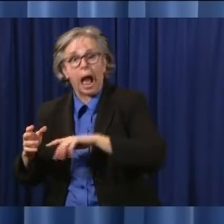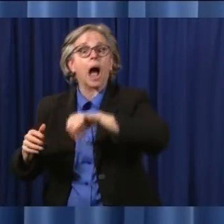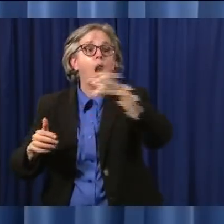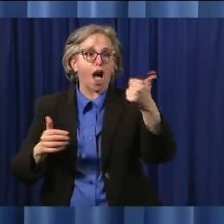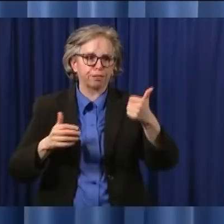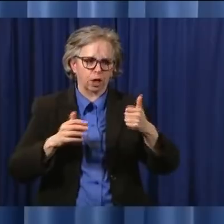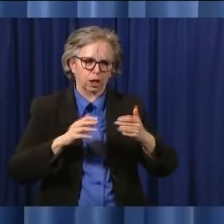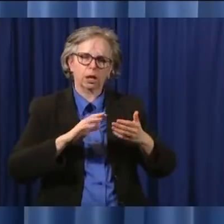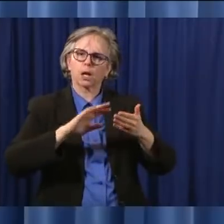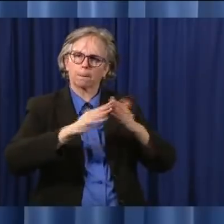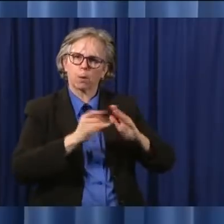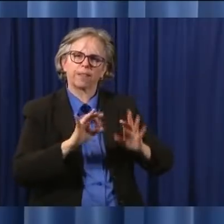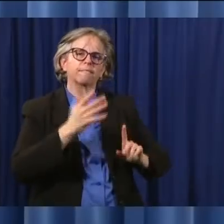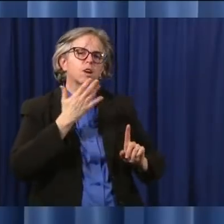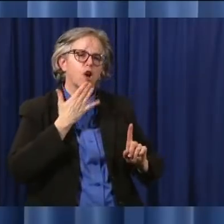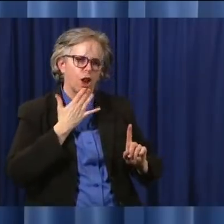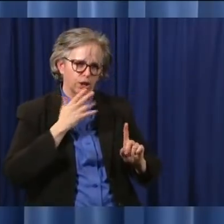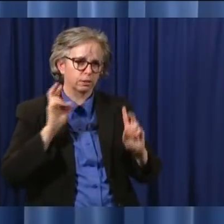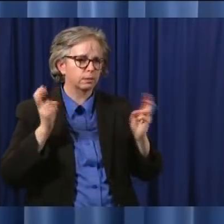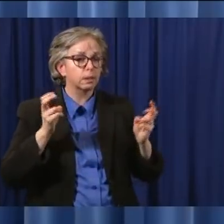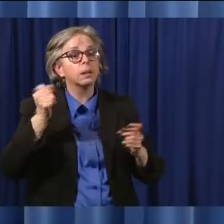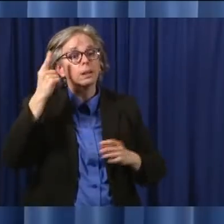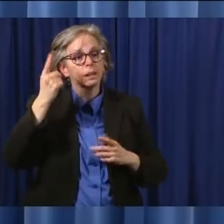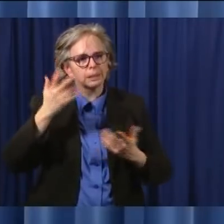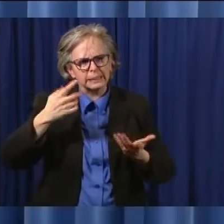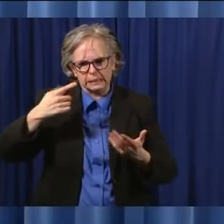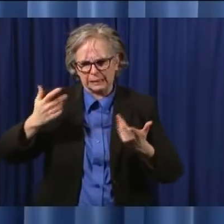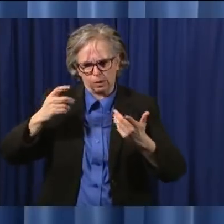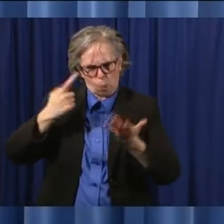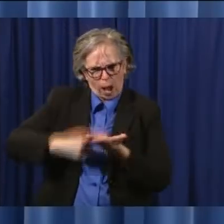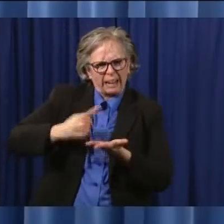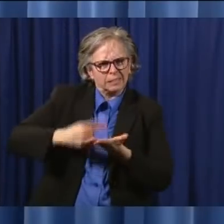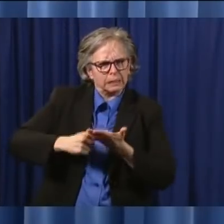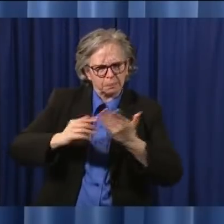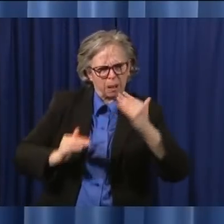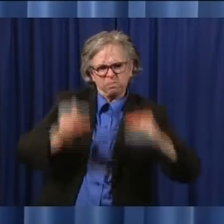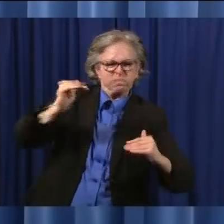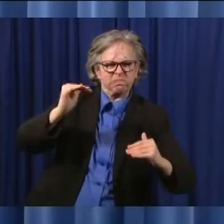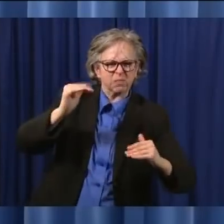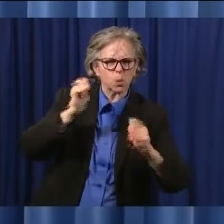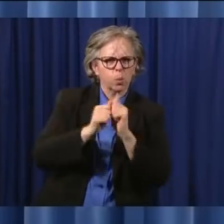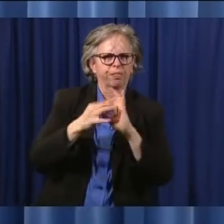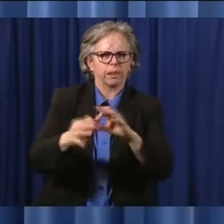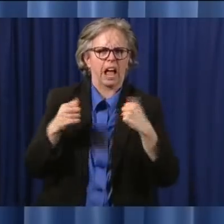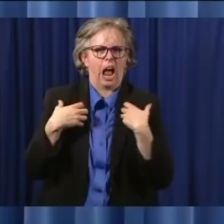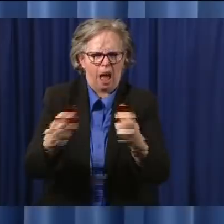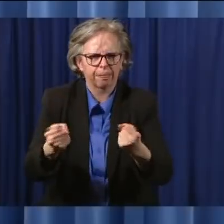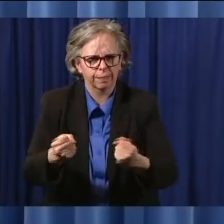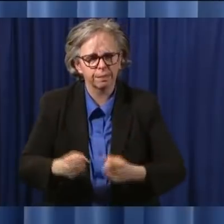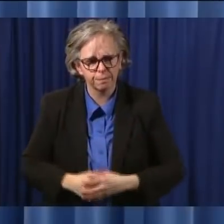and social determinants of health. We have joining us